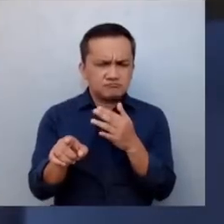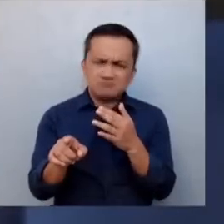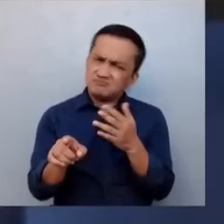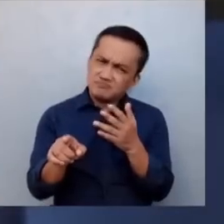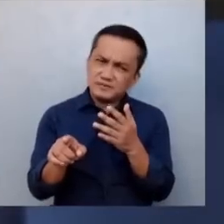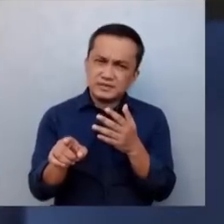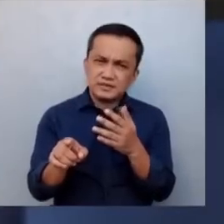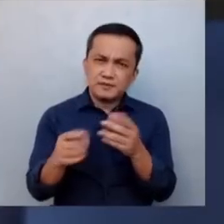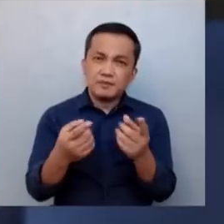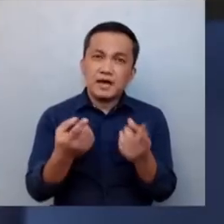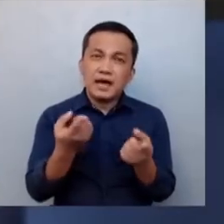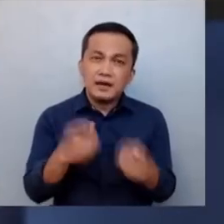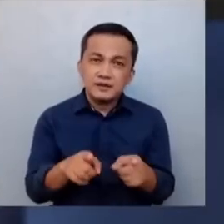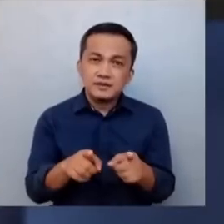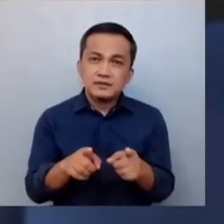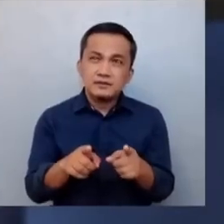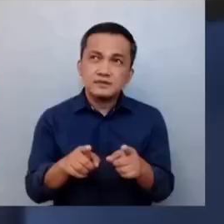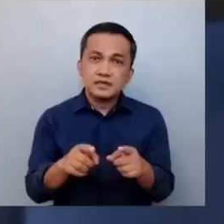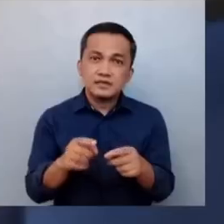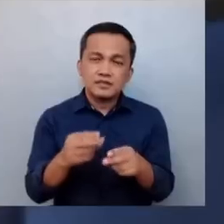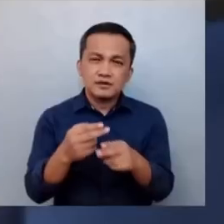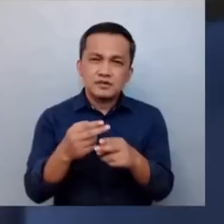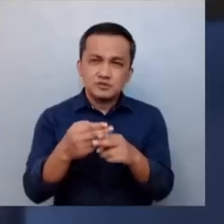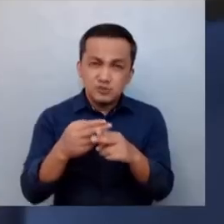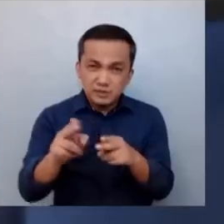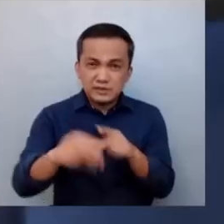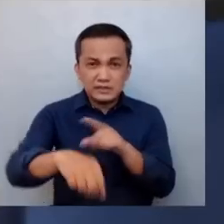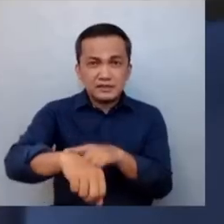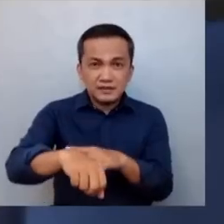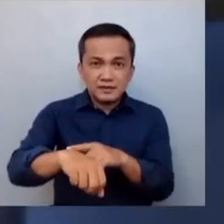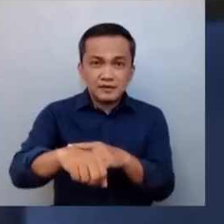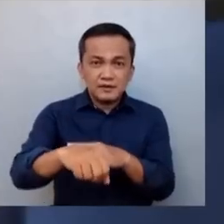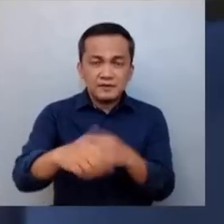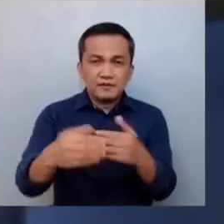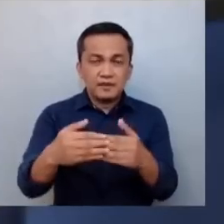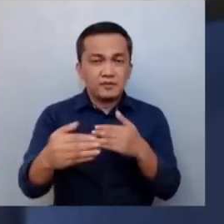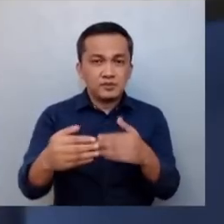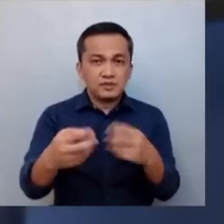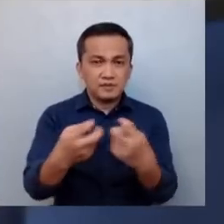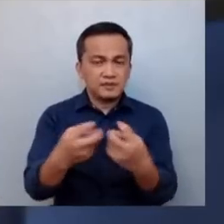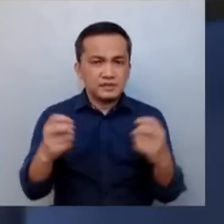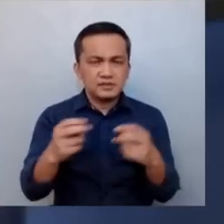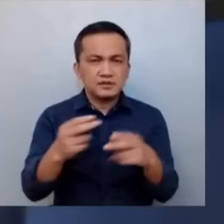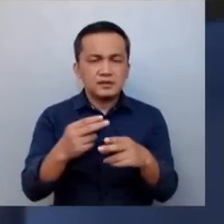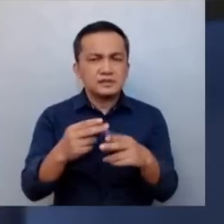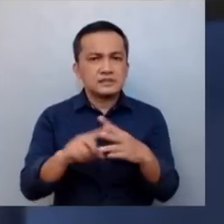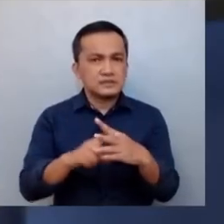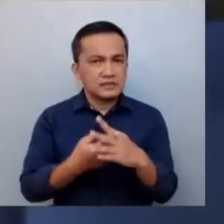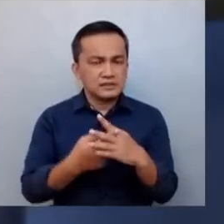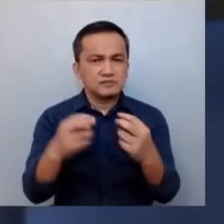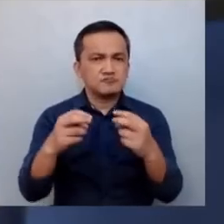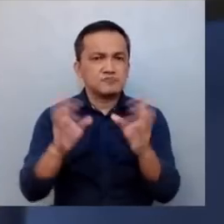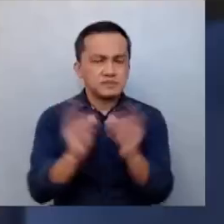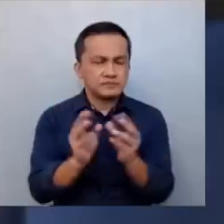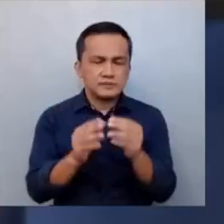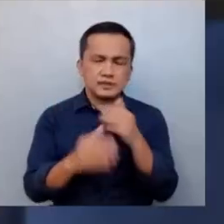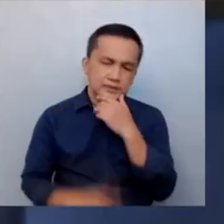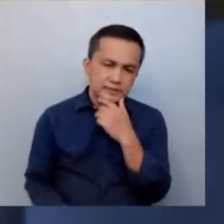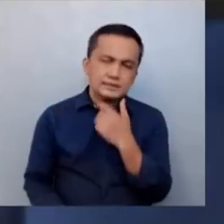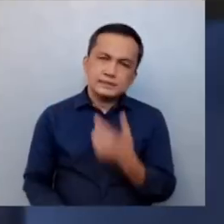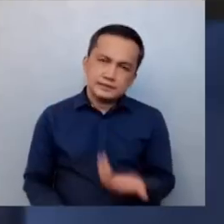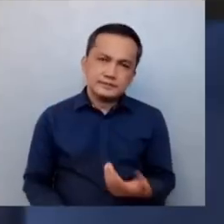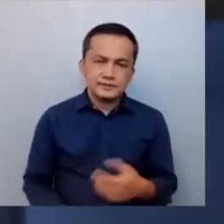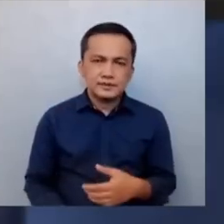will be conducted a few minutes before the cabinet meeting started. We also got